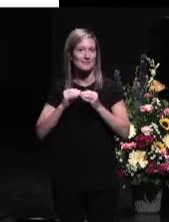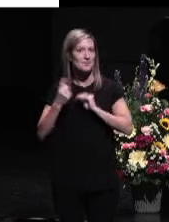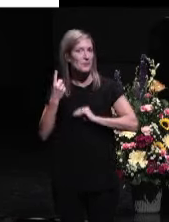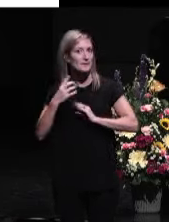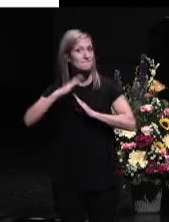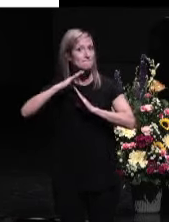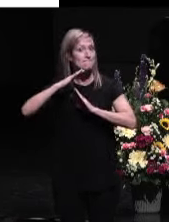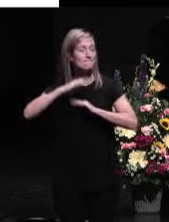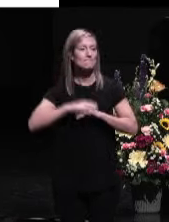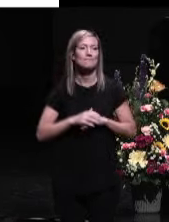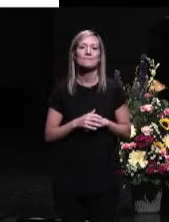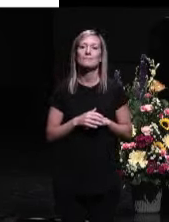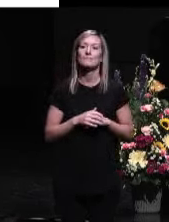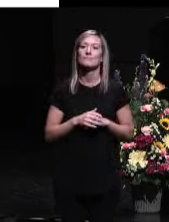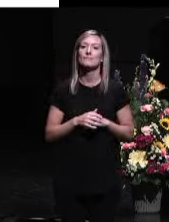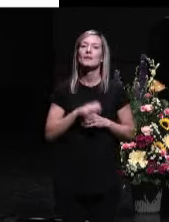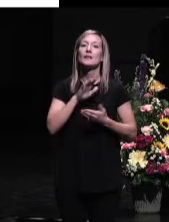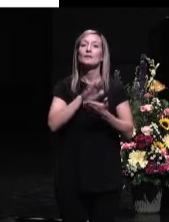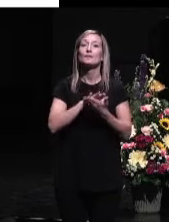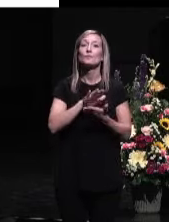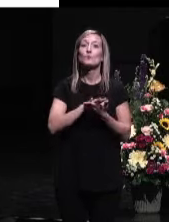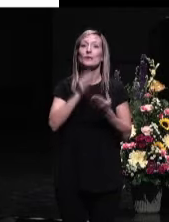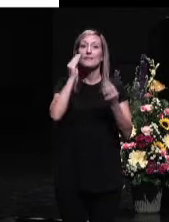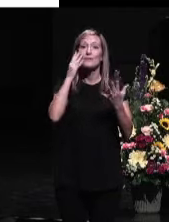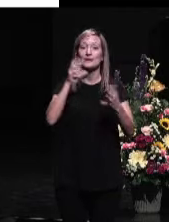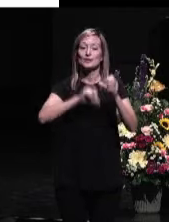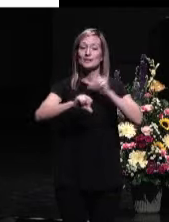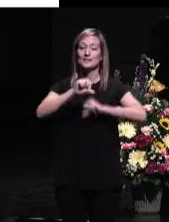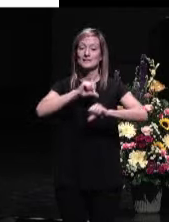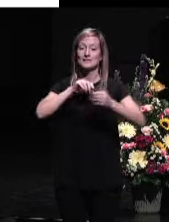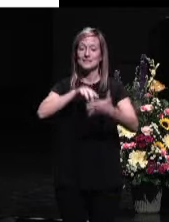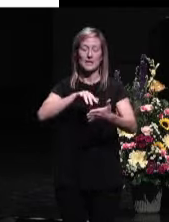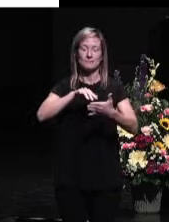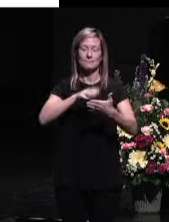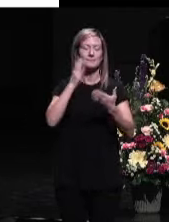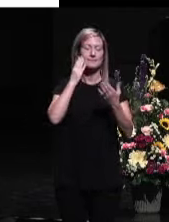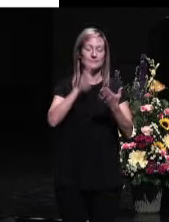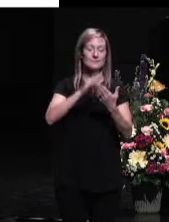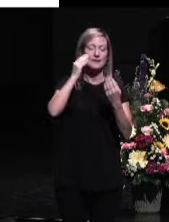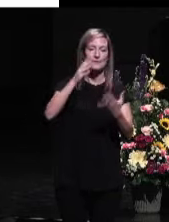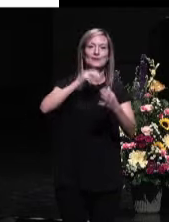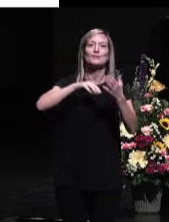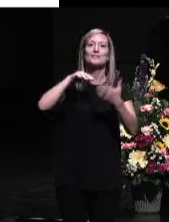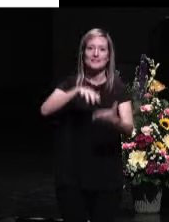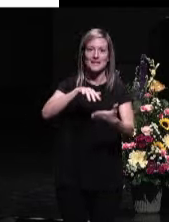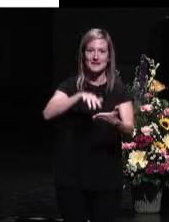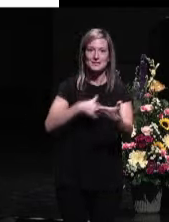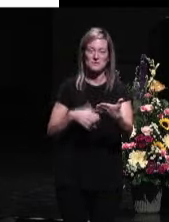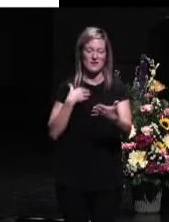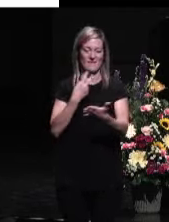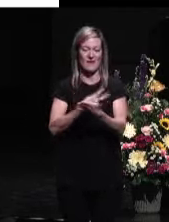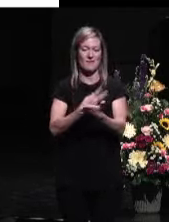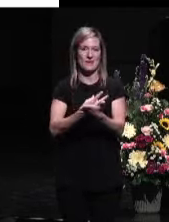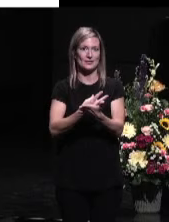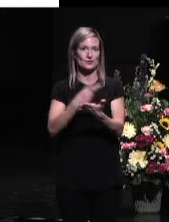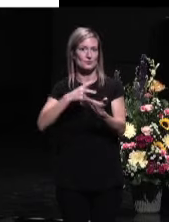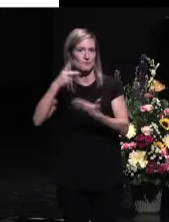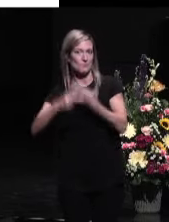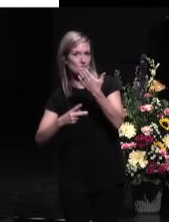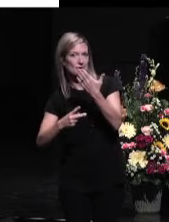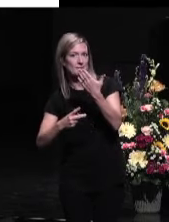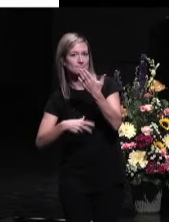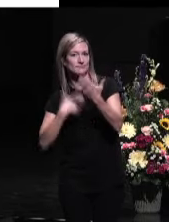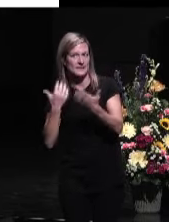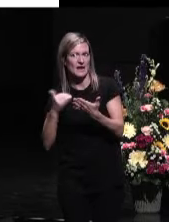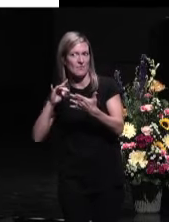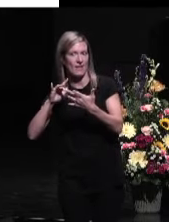School of Information Studies, the largest master's program, which was not at all the largest master's program before it went online,